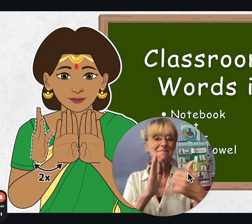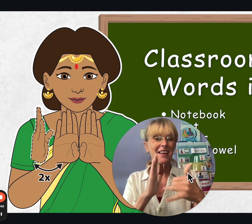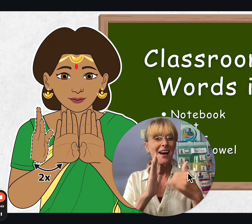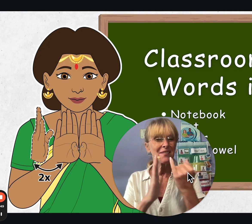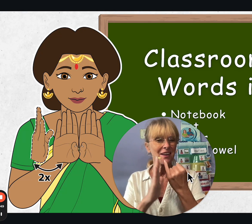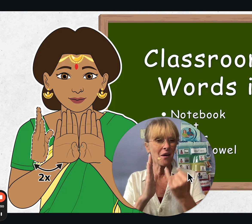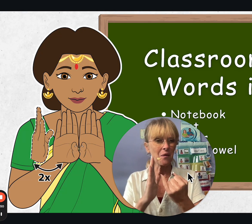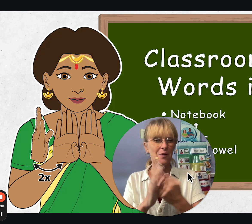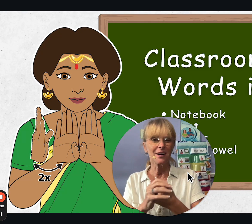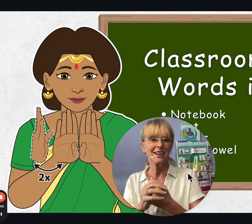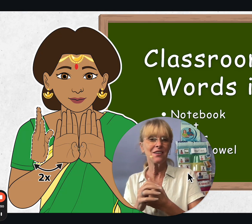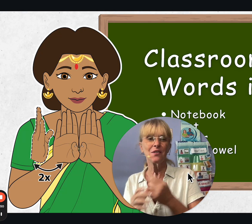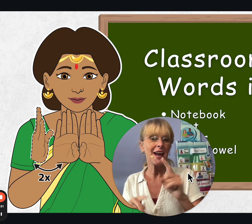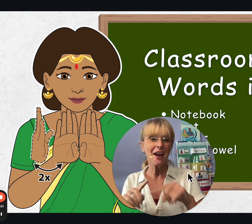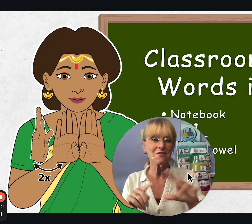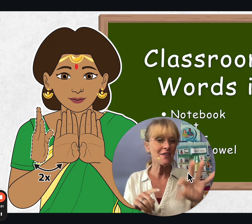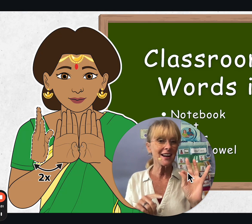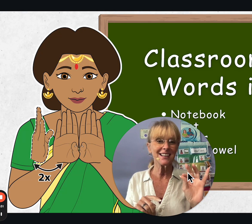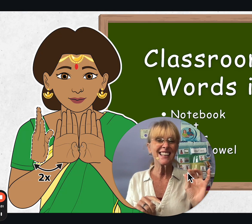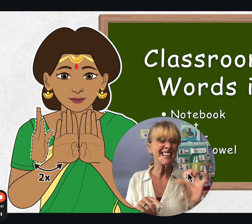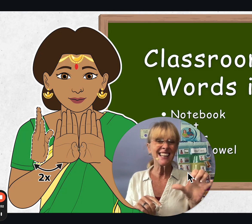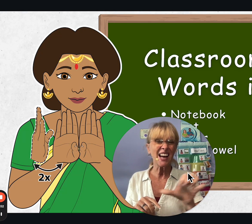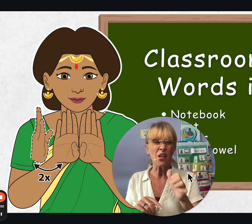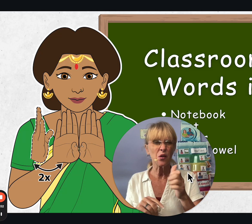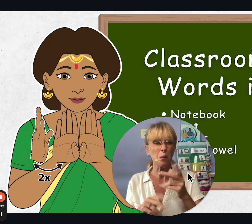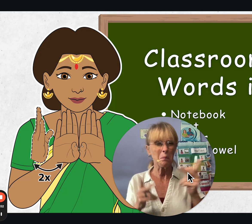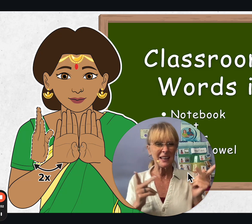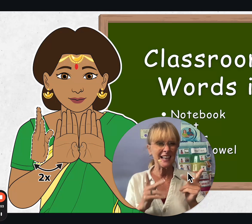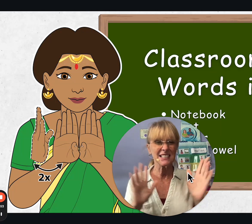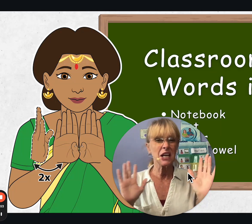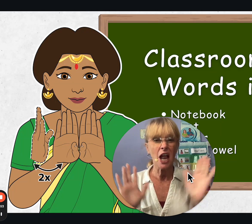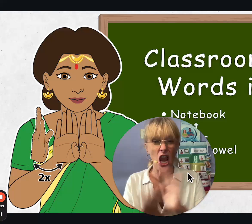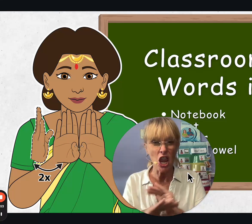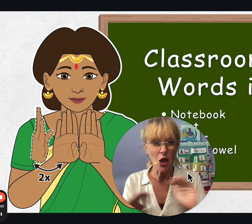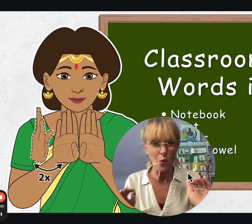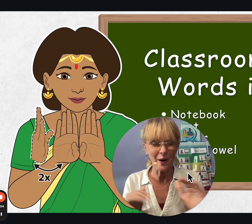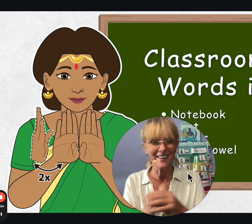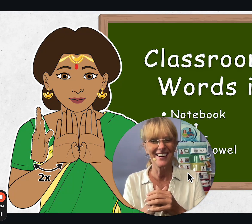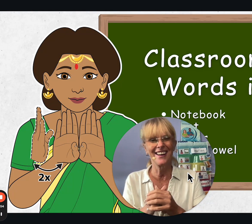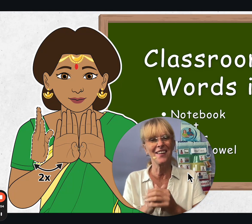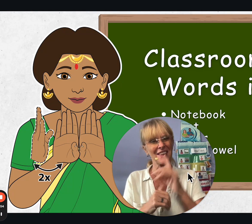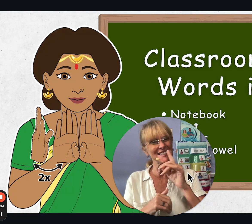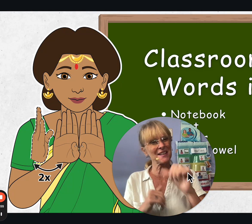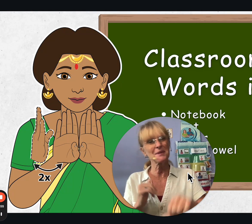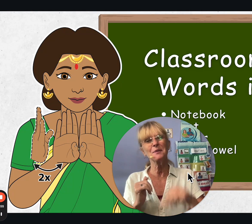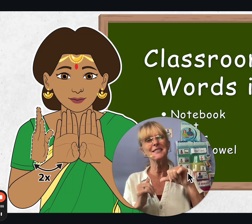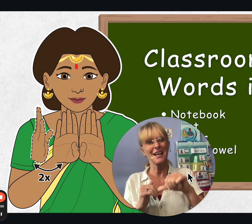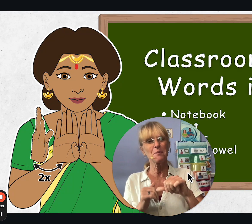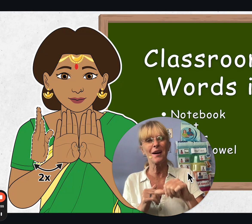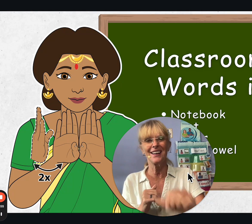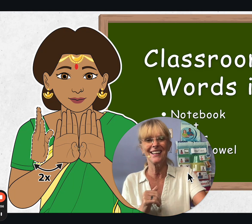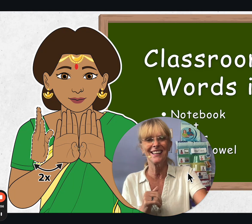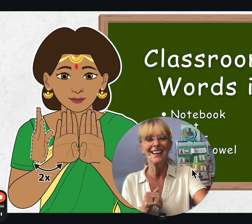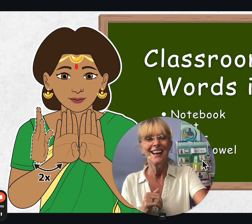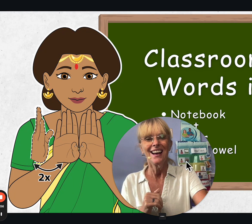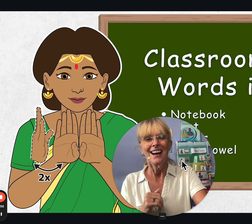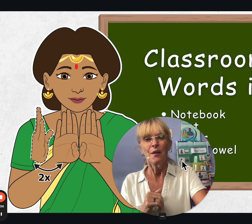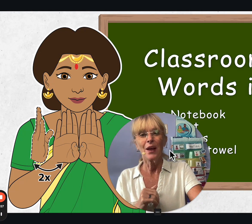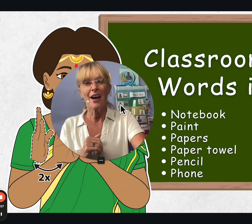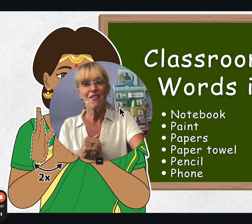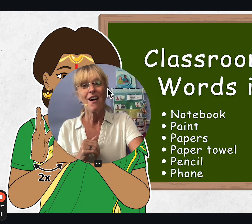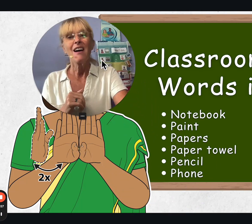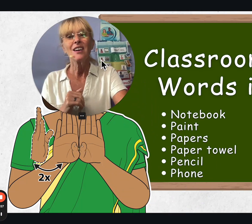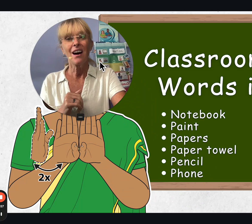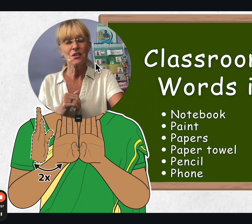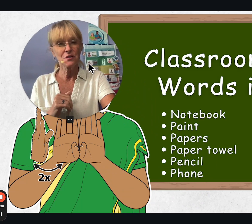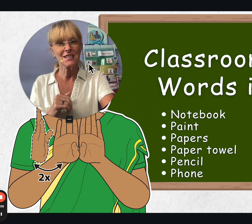quality of the artwork. You can't find it any other place. Nowhere. That's something we take pride in. We